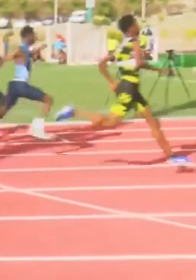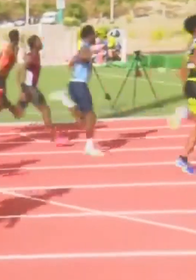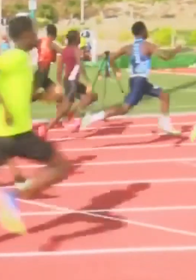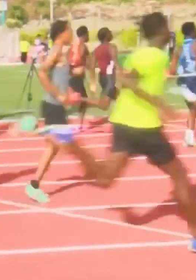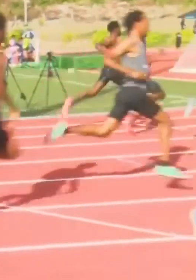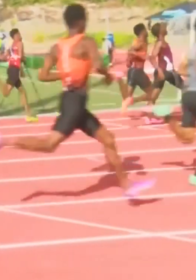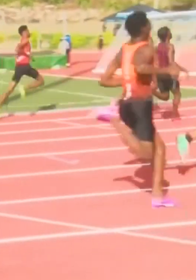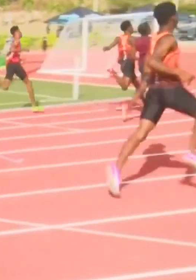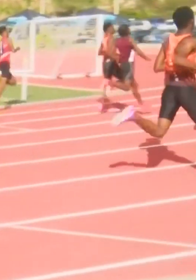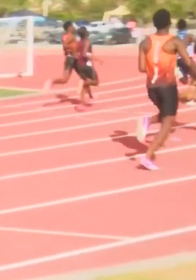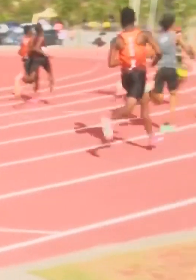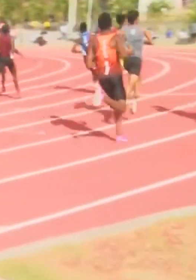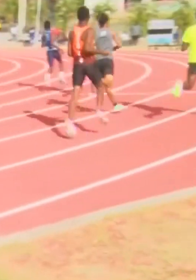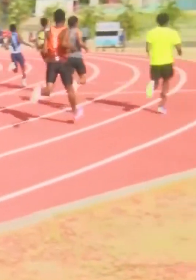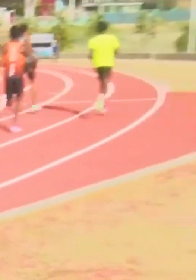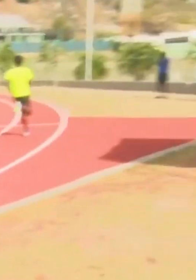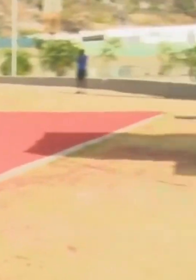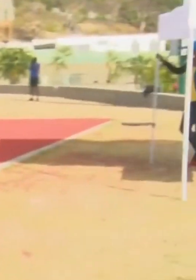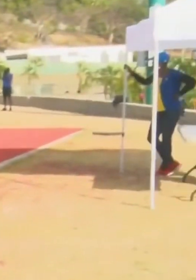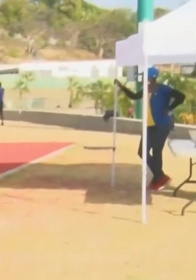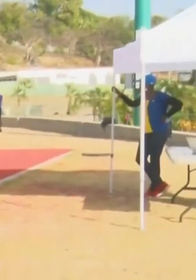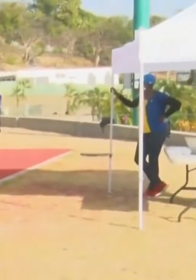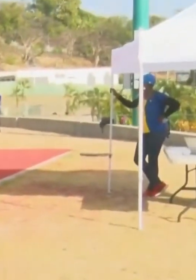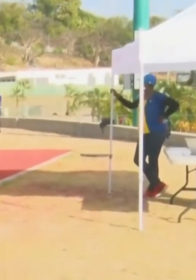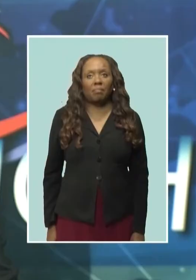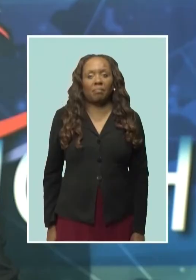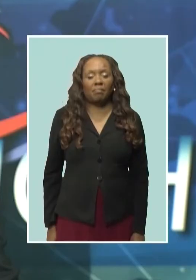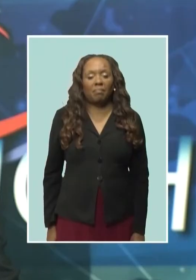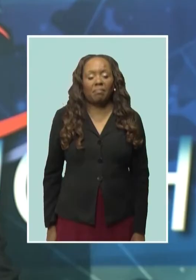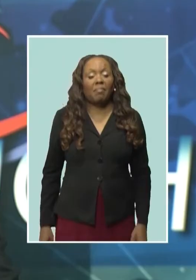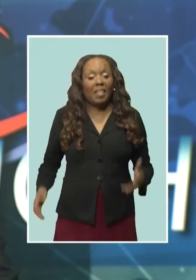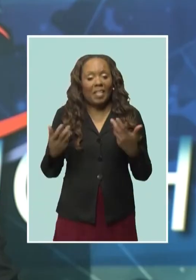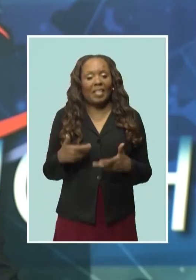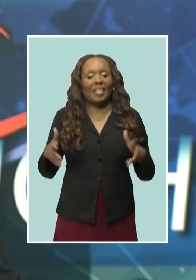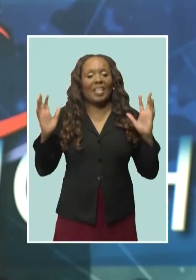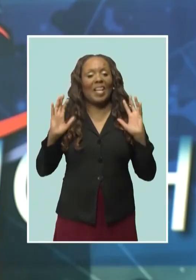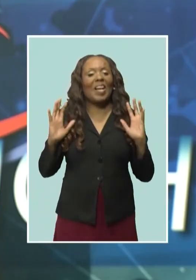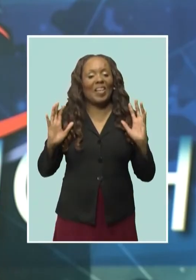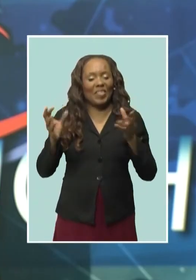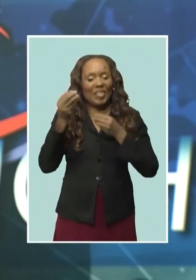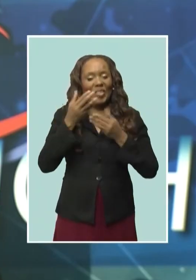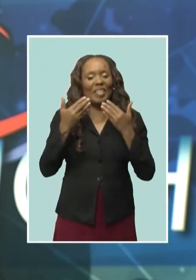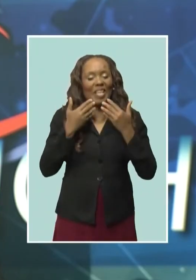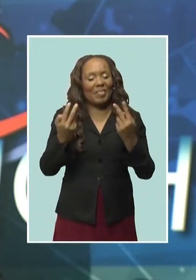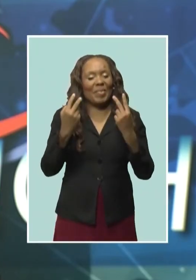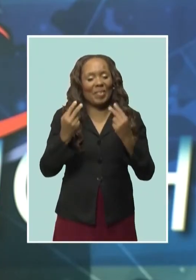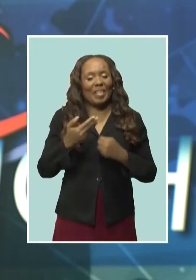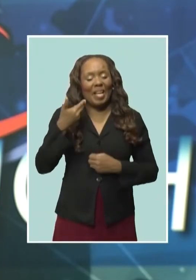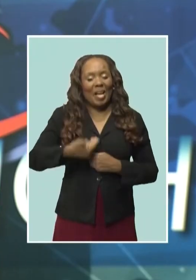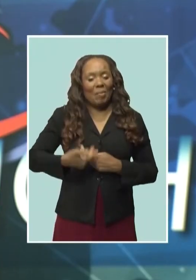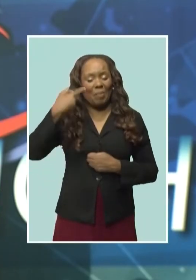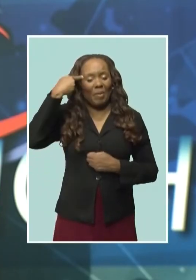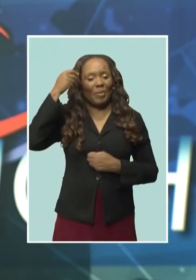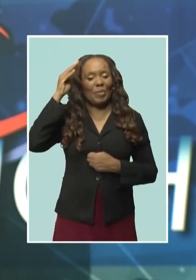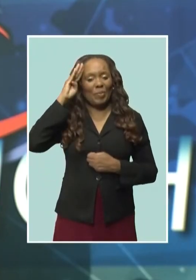King in third. Melissa Farley, CBC Sports. And that's our time tonight. Thank you for spending it with us. I'm